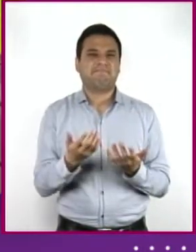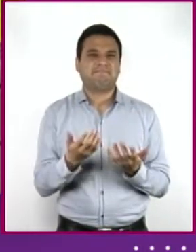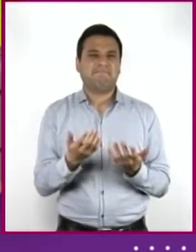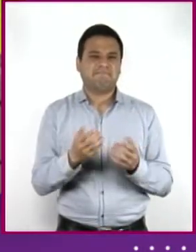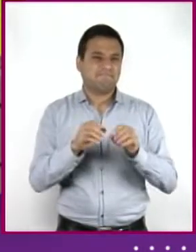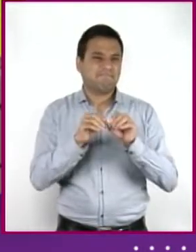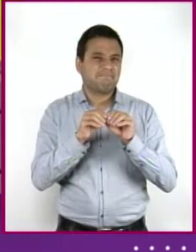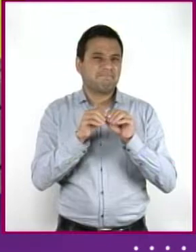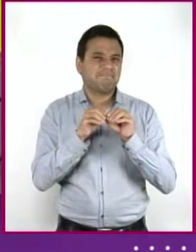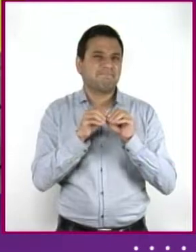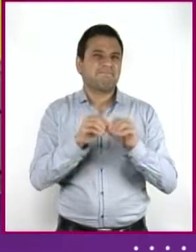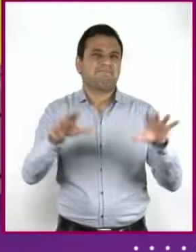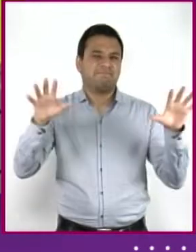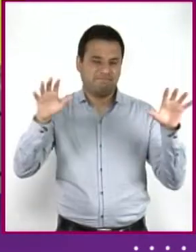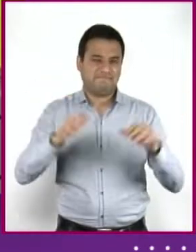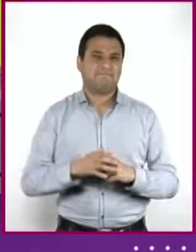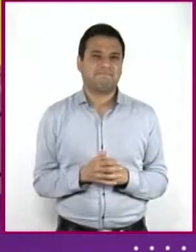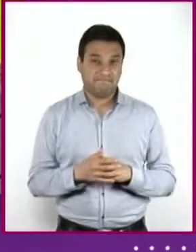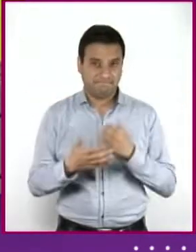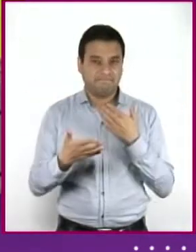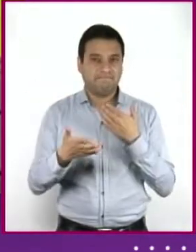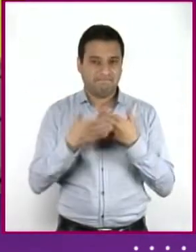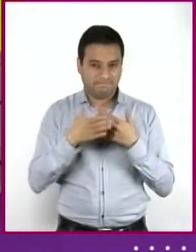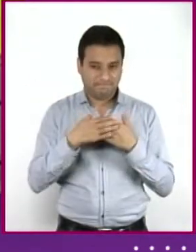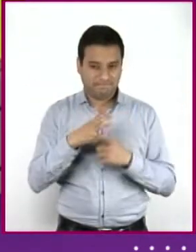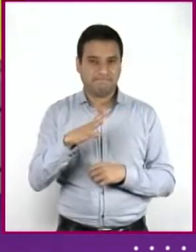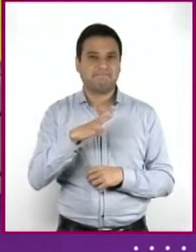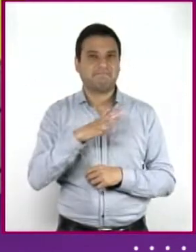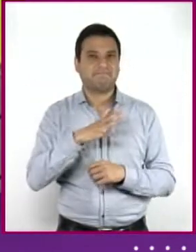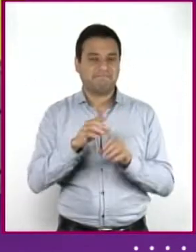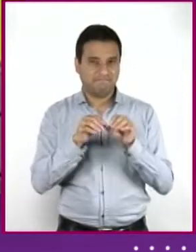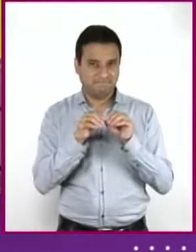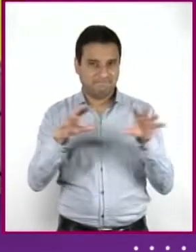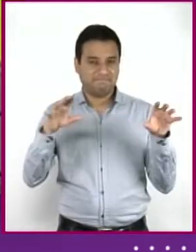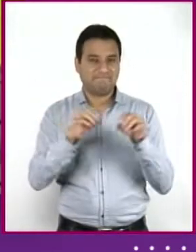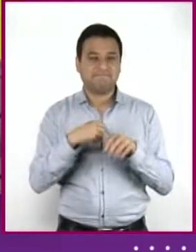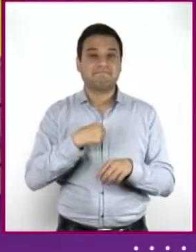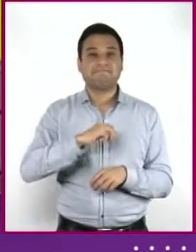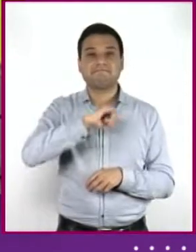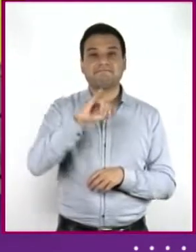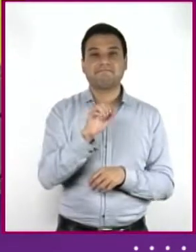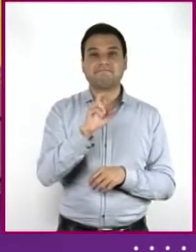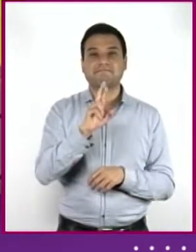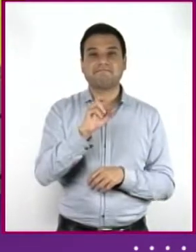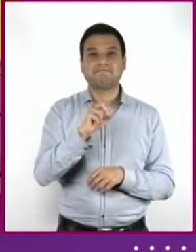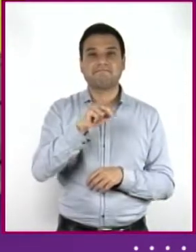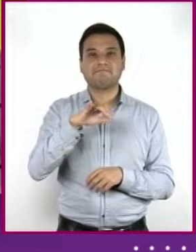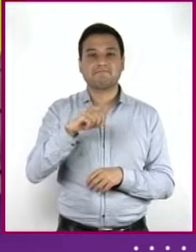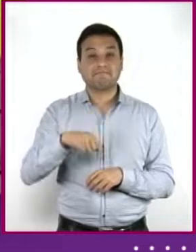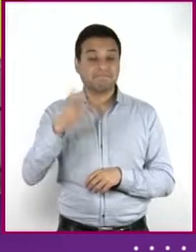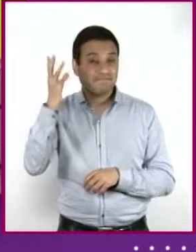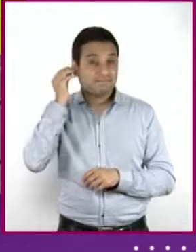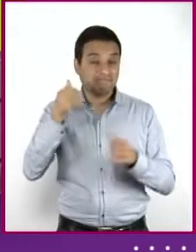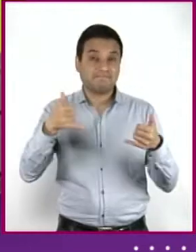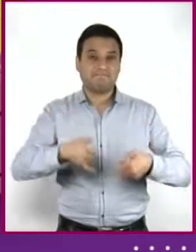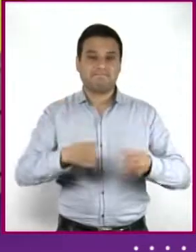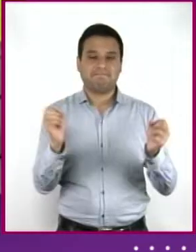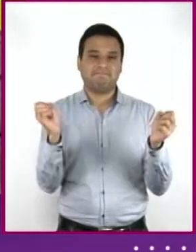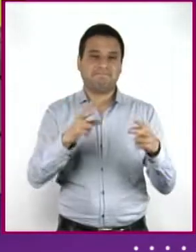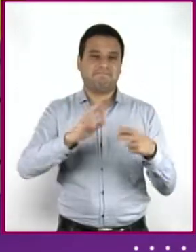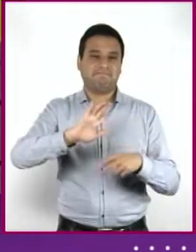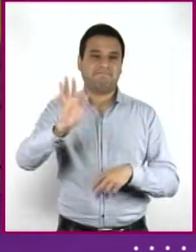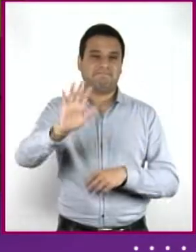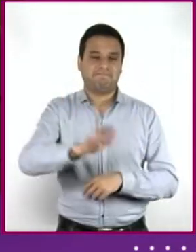everywhere. Please stay alert for all future updates. This is Jerónimo Carrera at Radio Rebelde, saying goodbye for